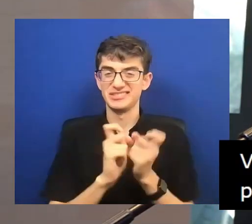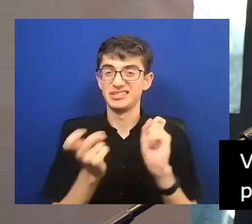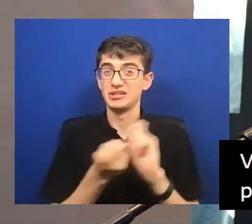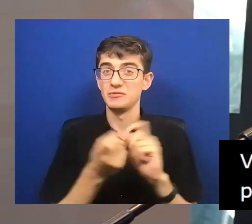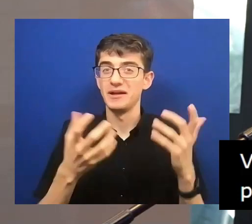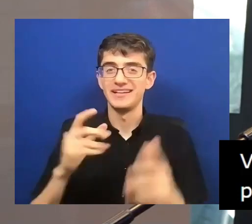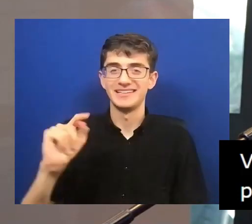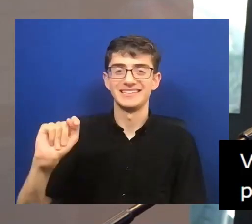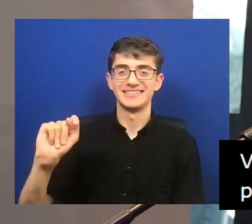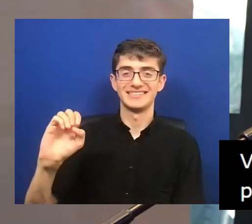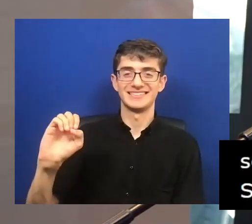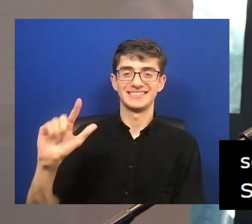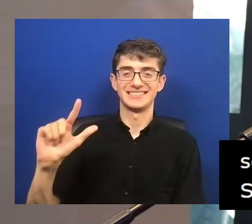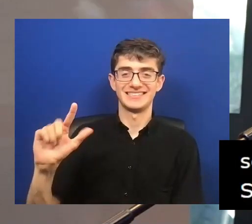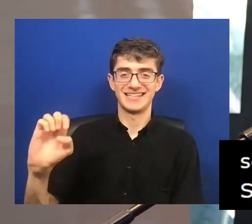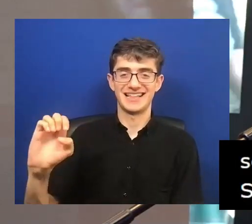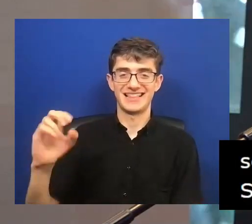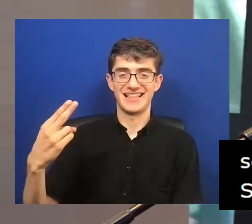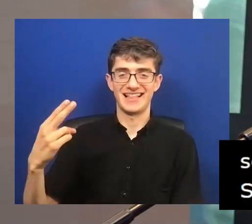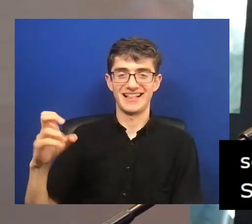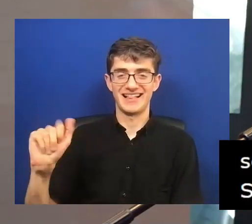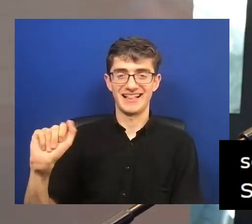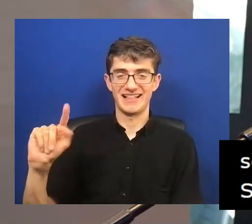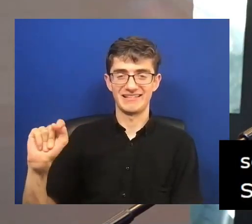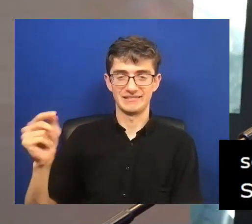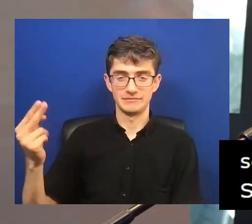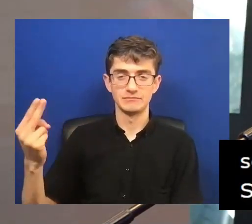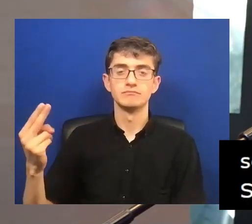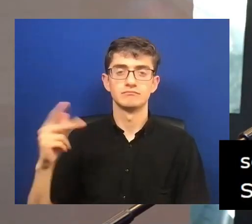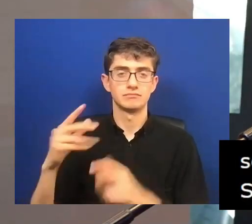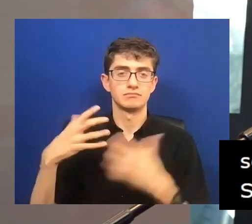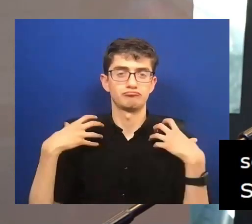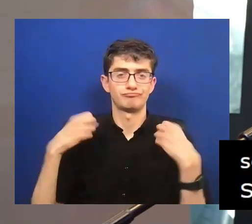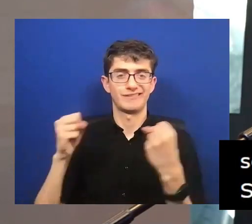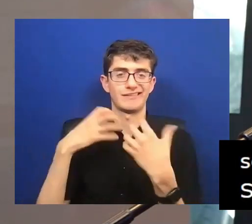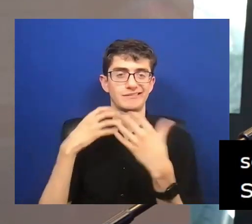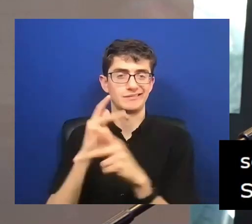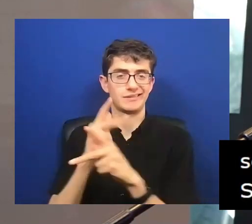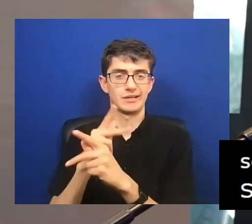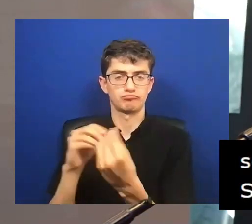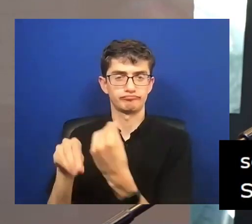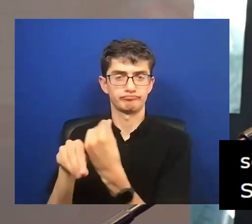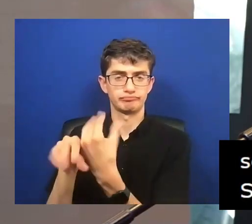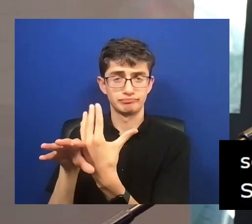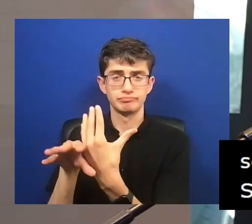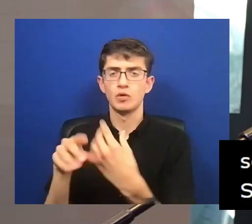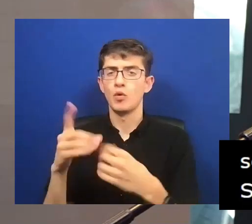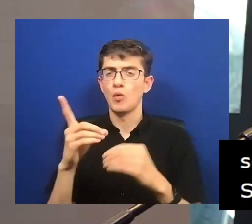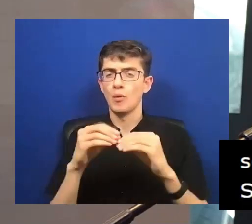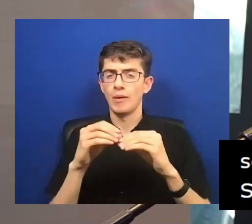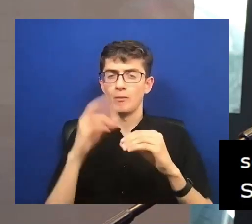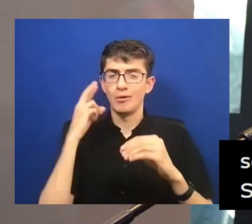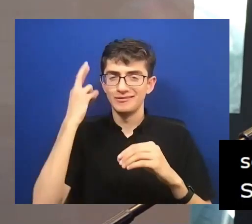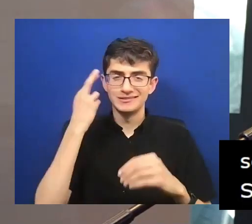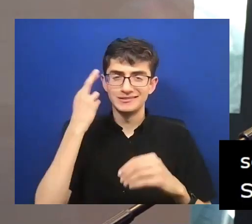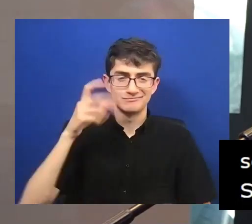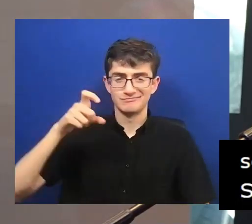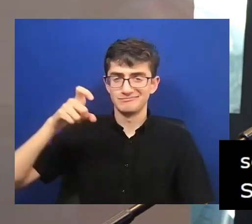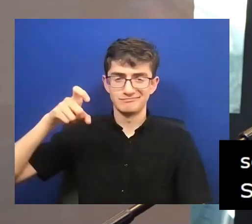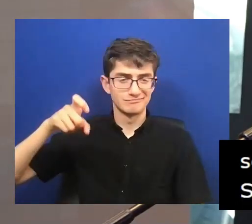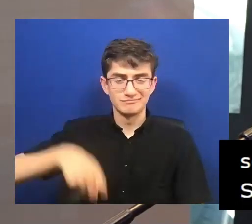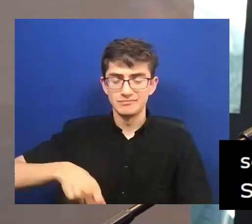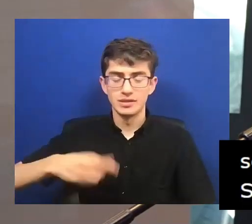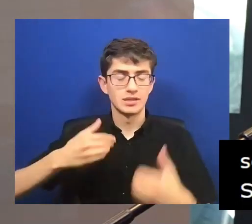it's telehealth for seniors, telehealth for families, and so it's one more reason that we absolutely have to have the kind of